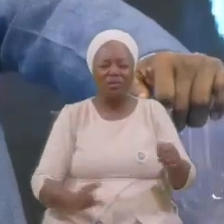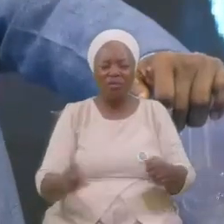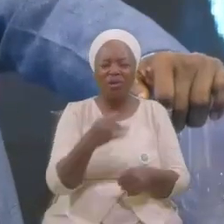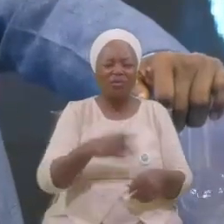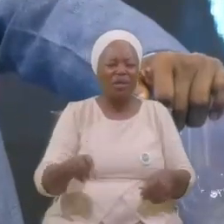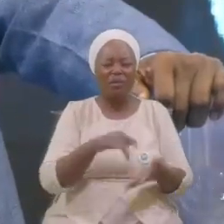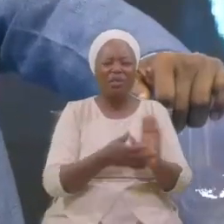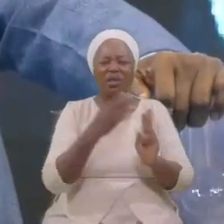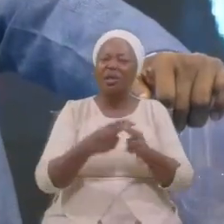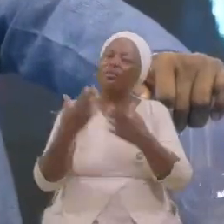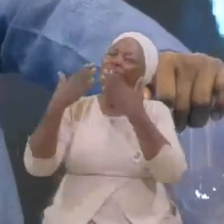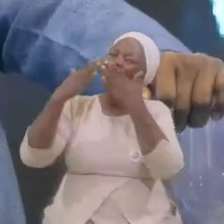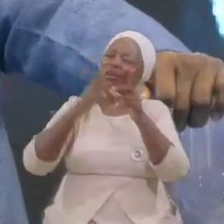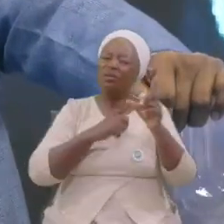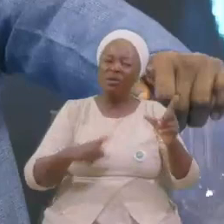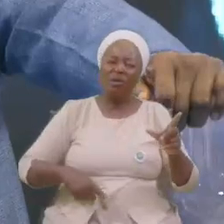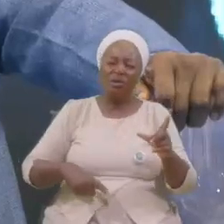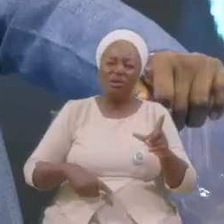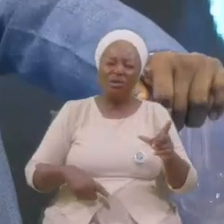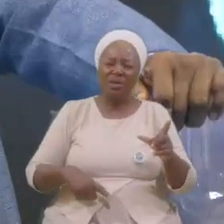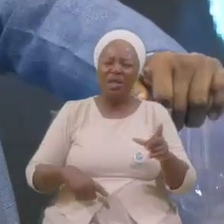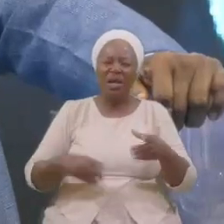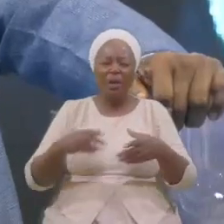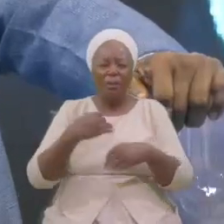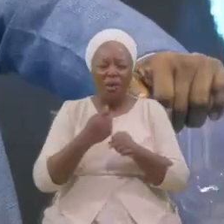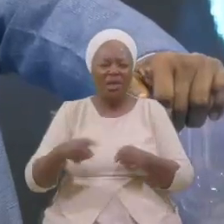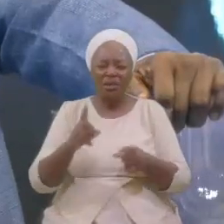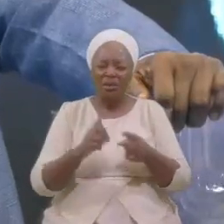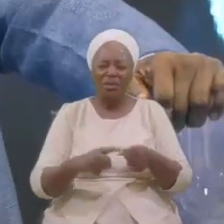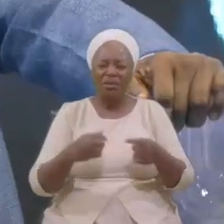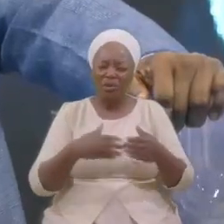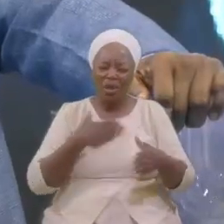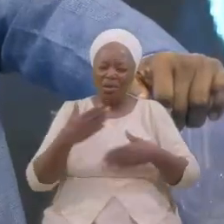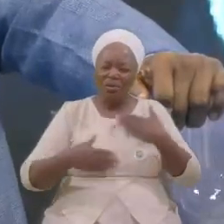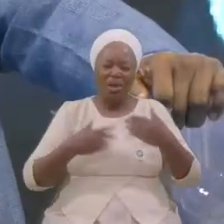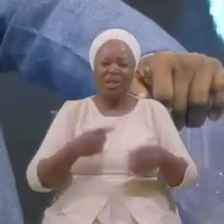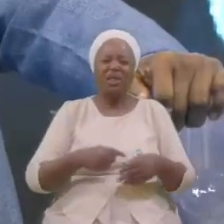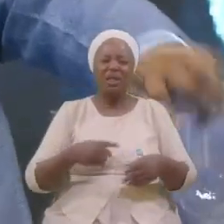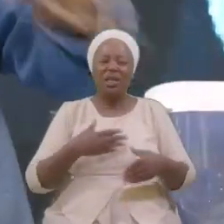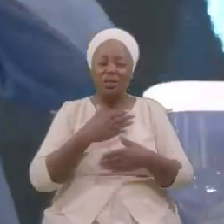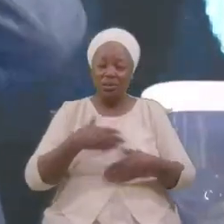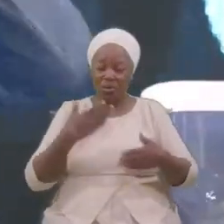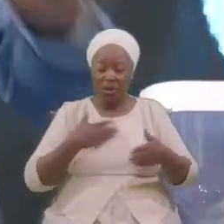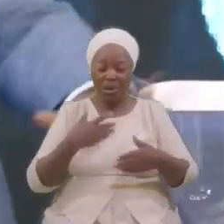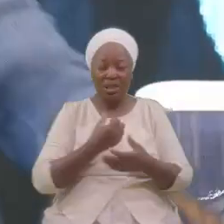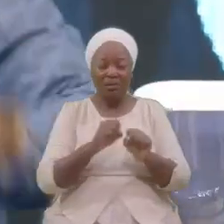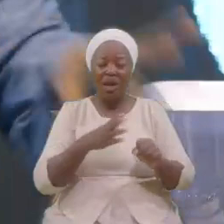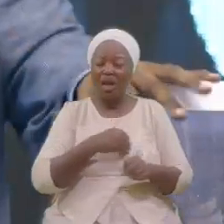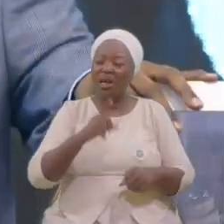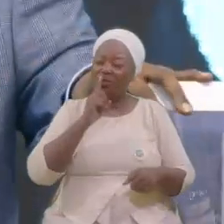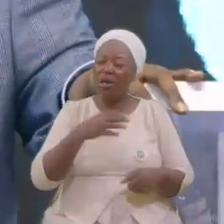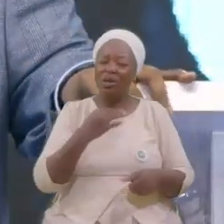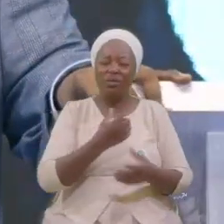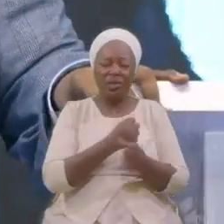you, Lord. Let there be joy of salvation, assurance of salvation,